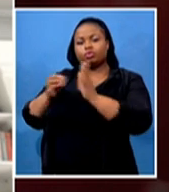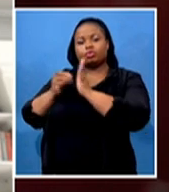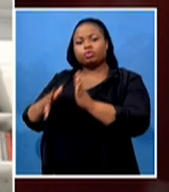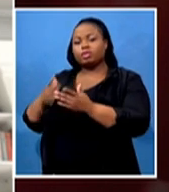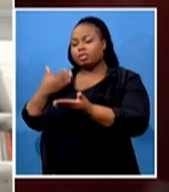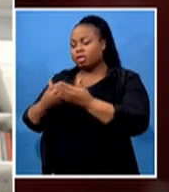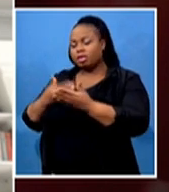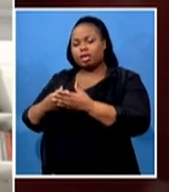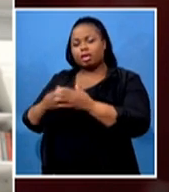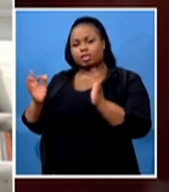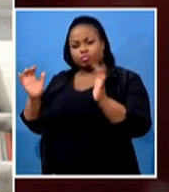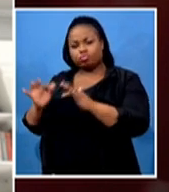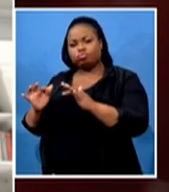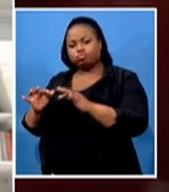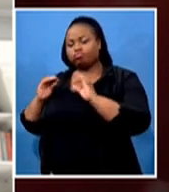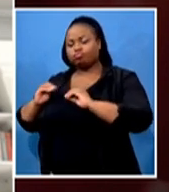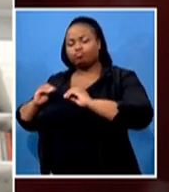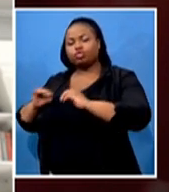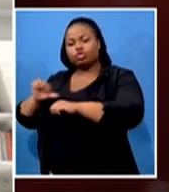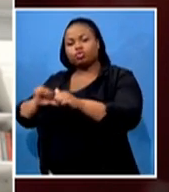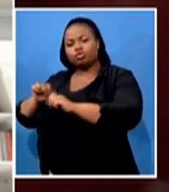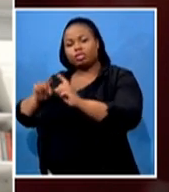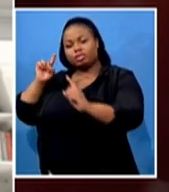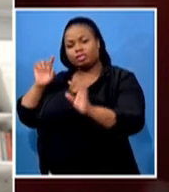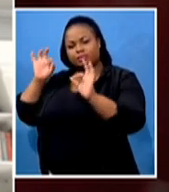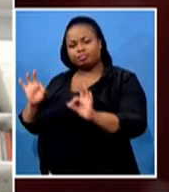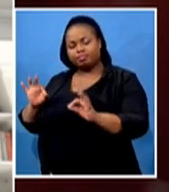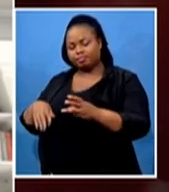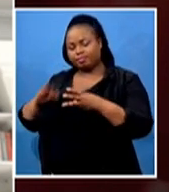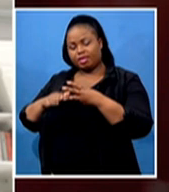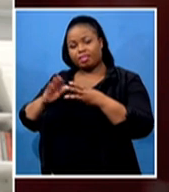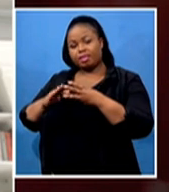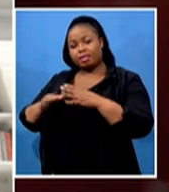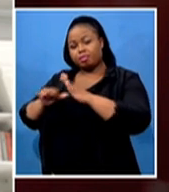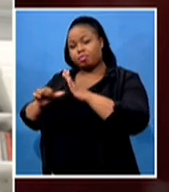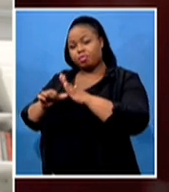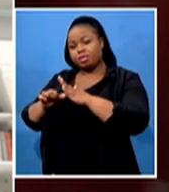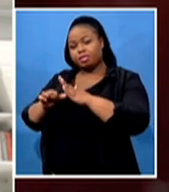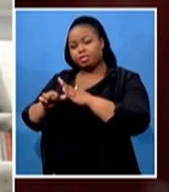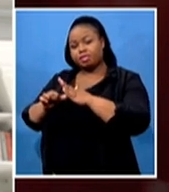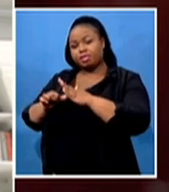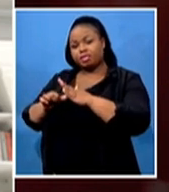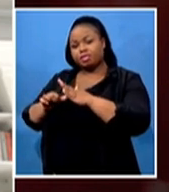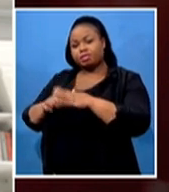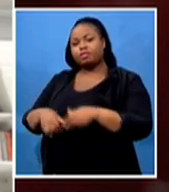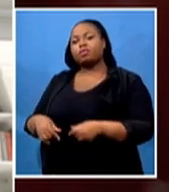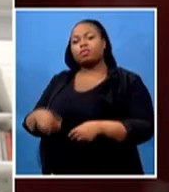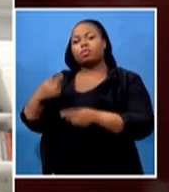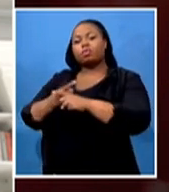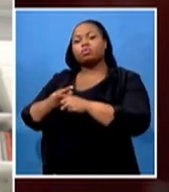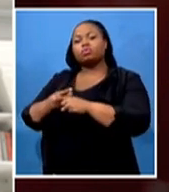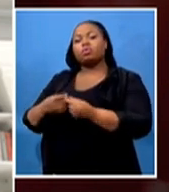social distancing. And third, and most importantly, for residents, we ensured that actually we address issues of social